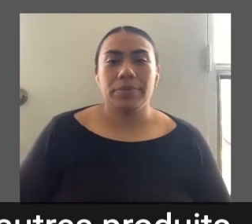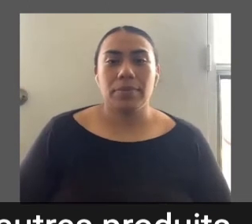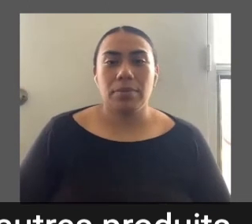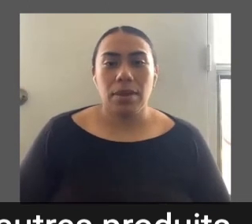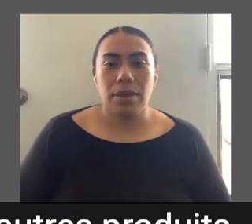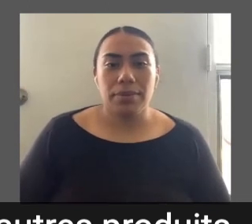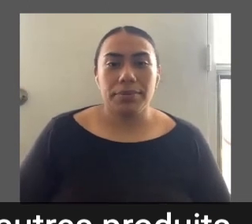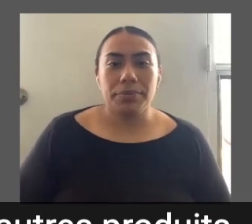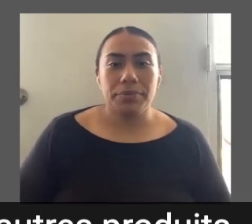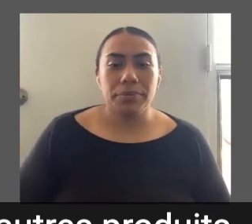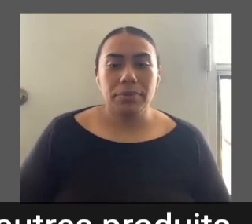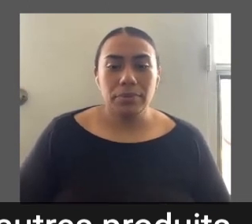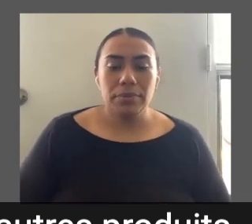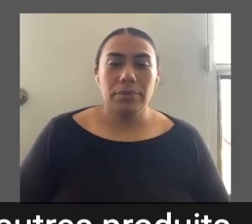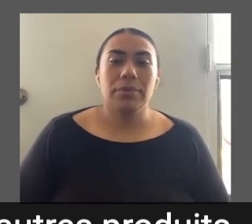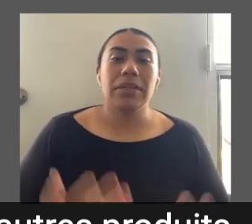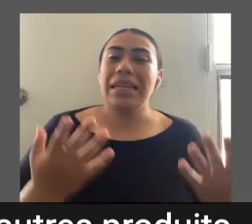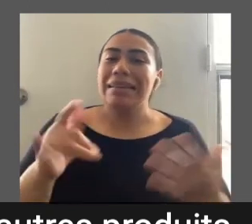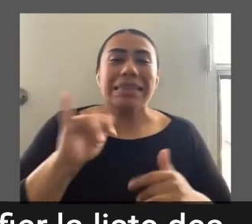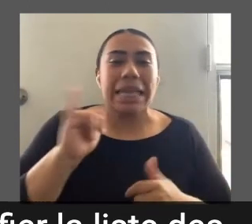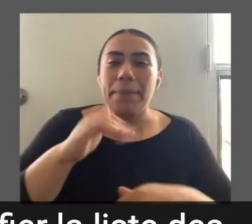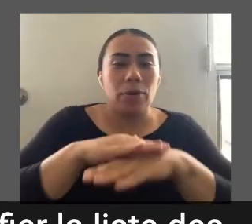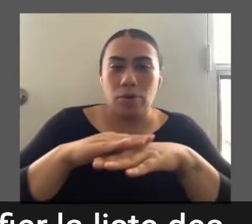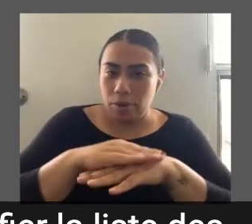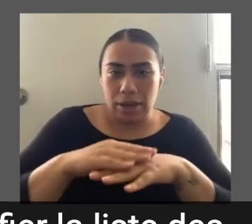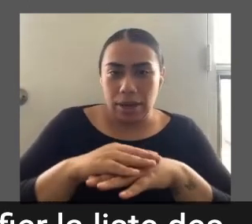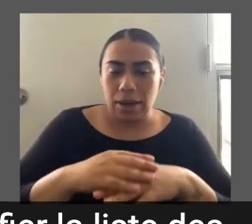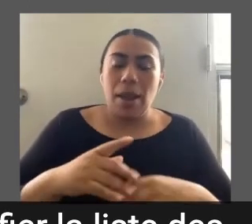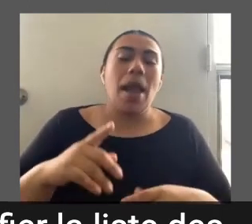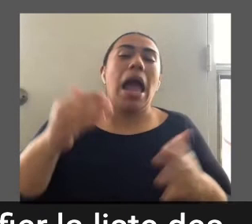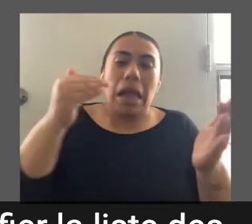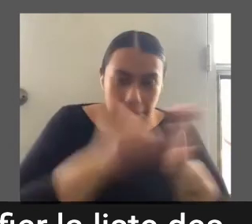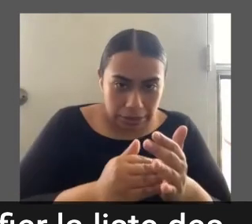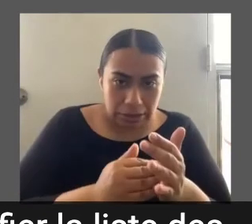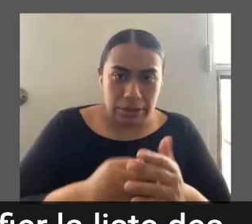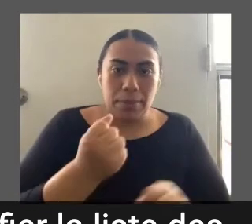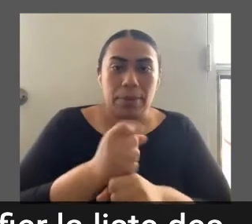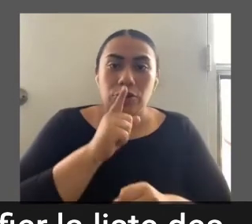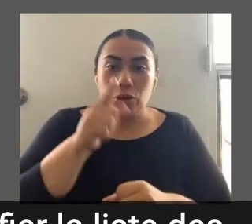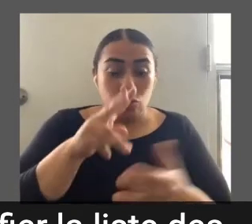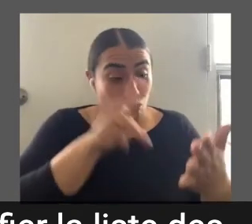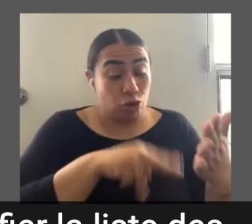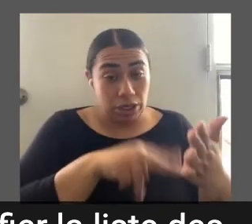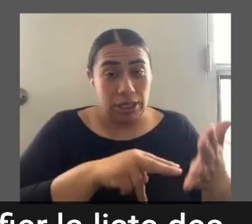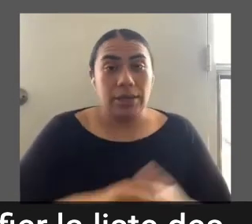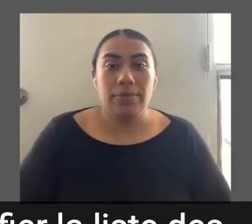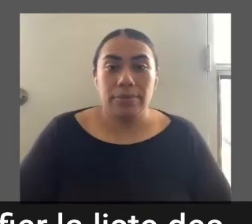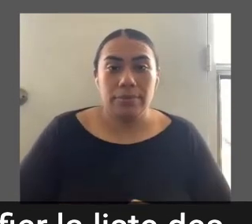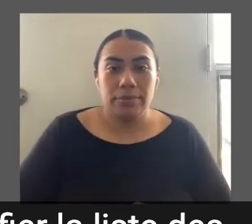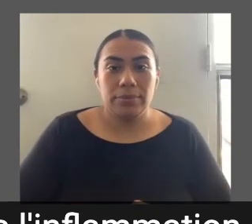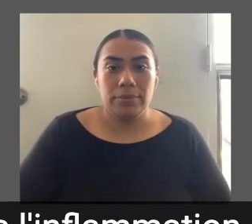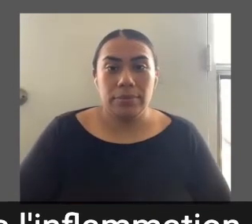may contain other chemicals and ingredients often found in other creams, and it is always best to check the ingredient list before